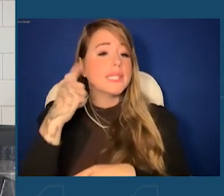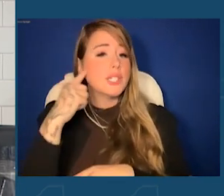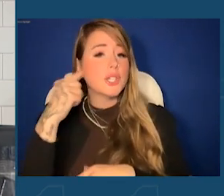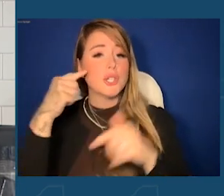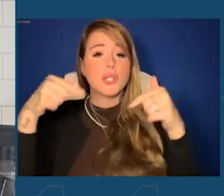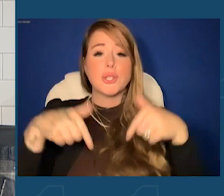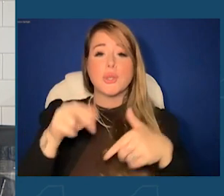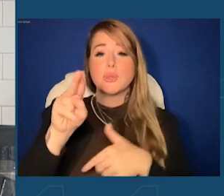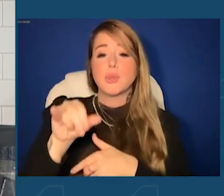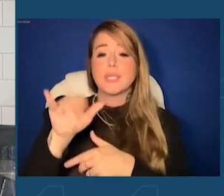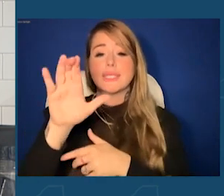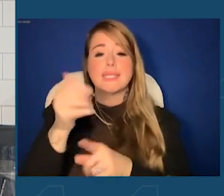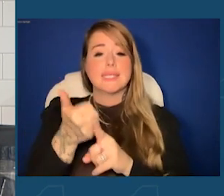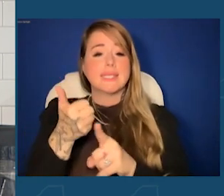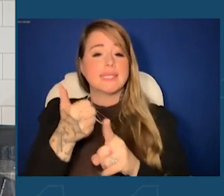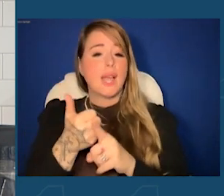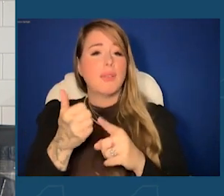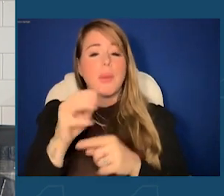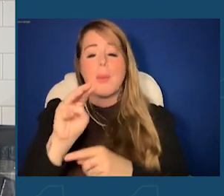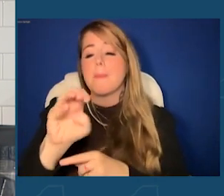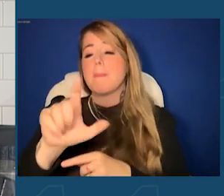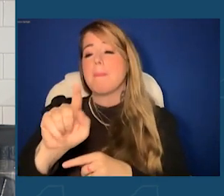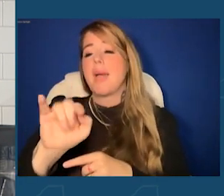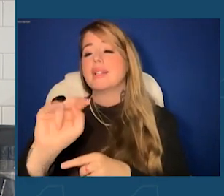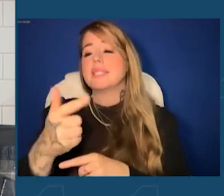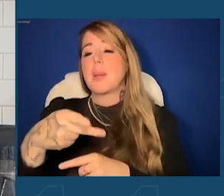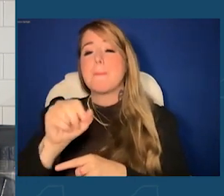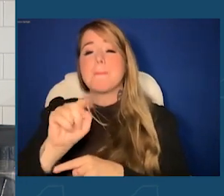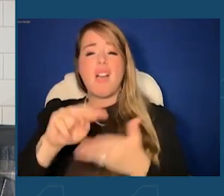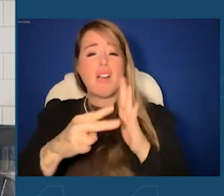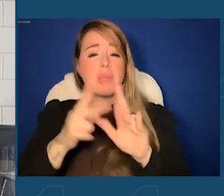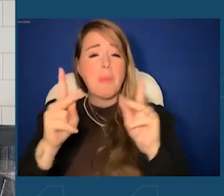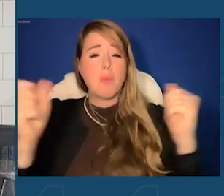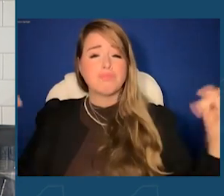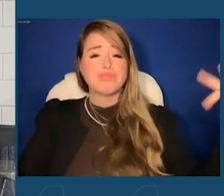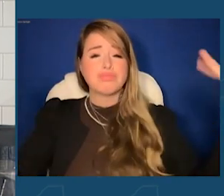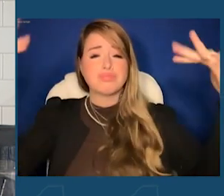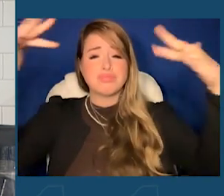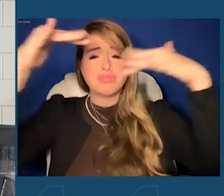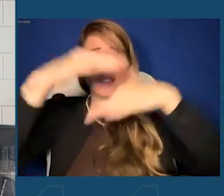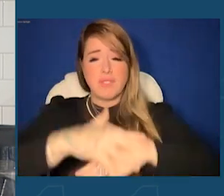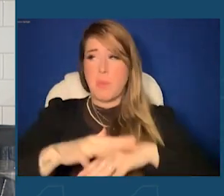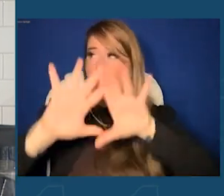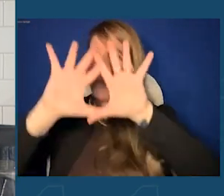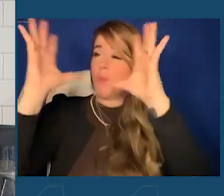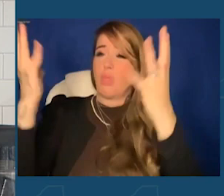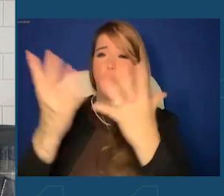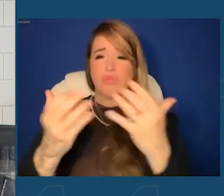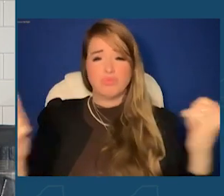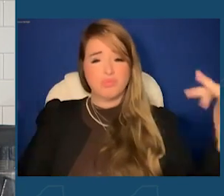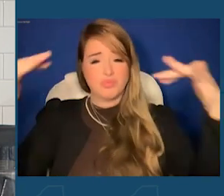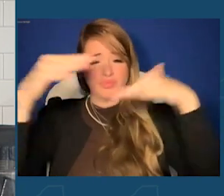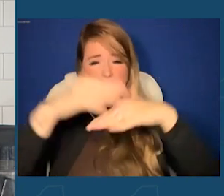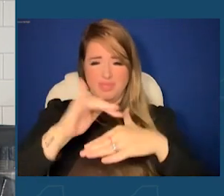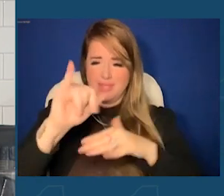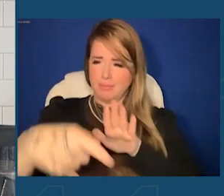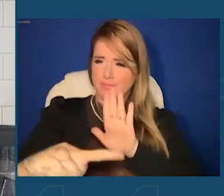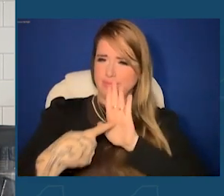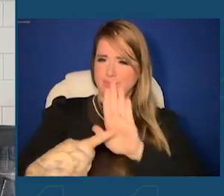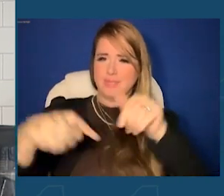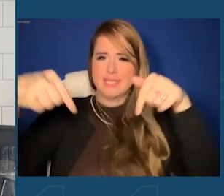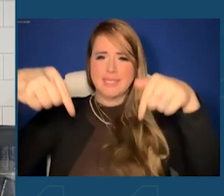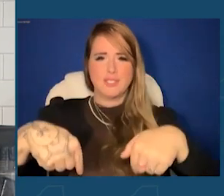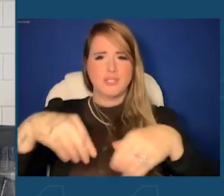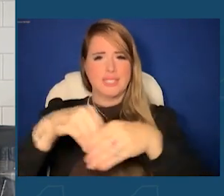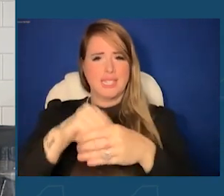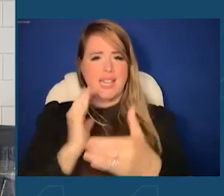pot for people from around the world. And nowhere is that better reflected than in our city and our state's restaurants.